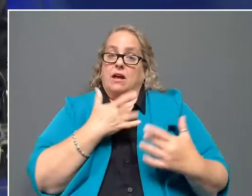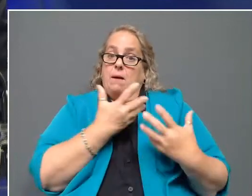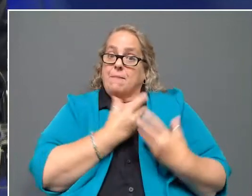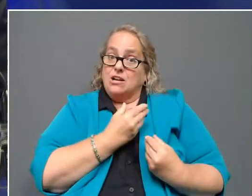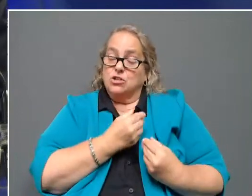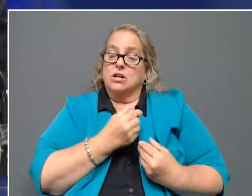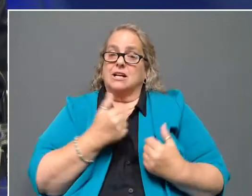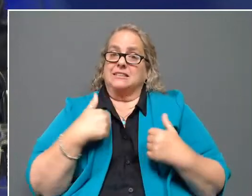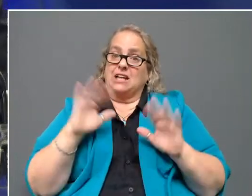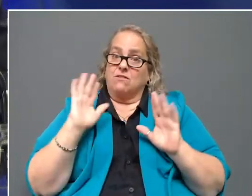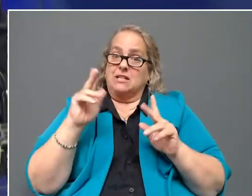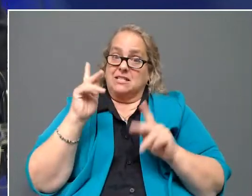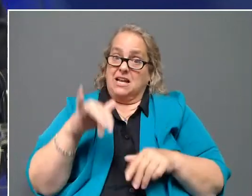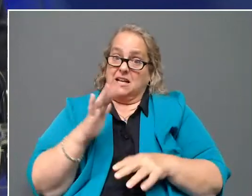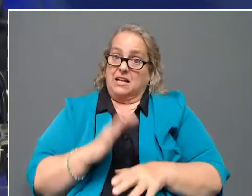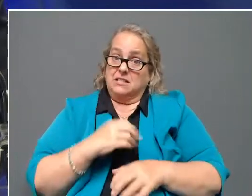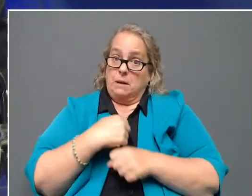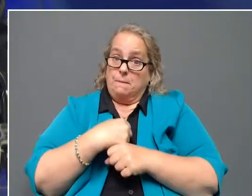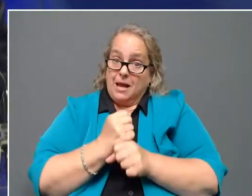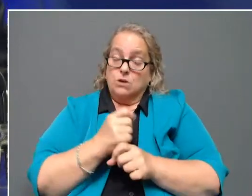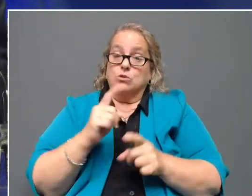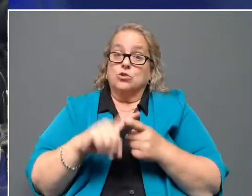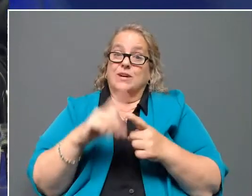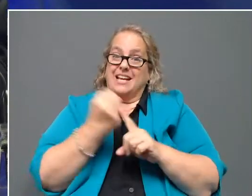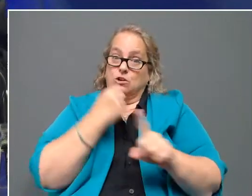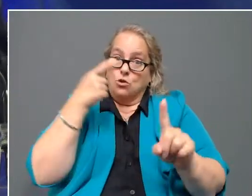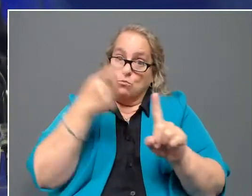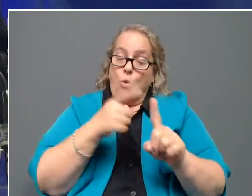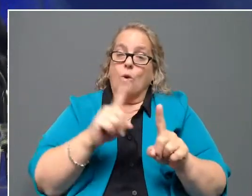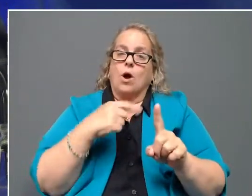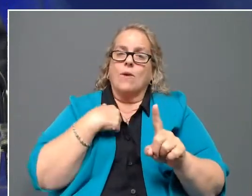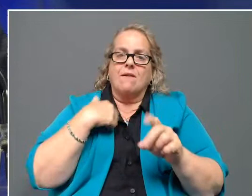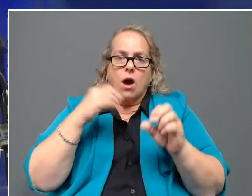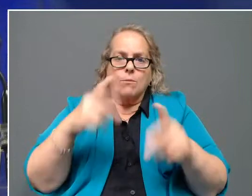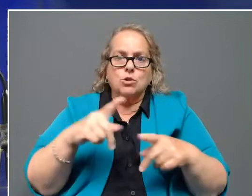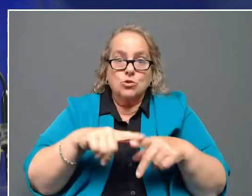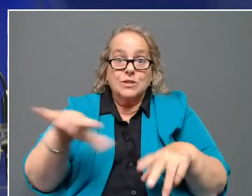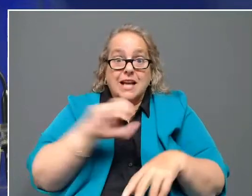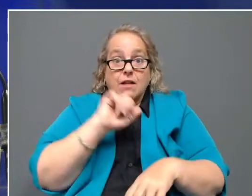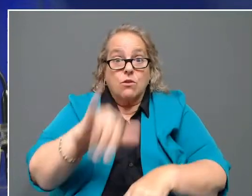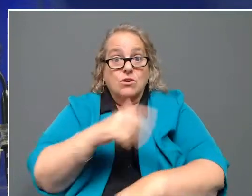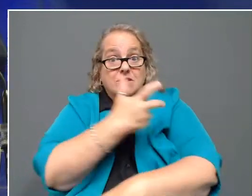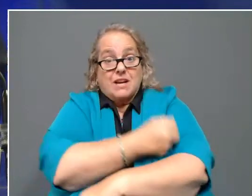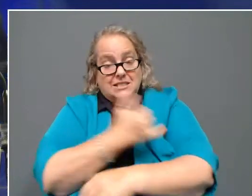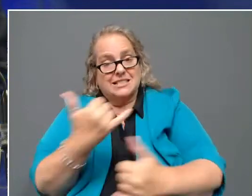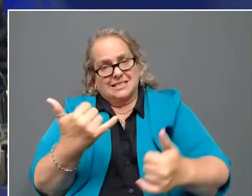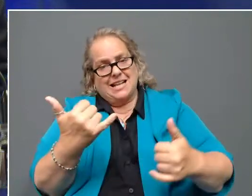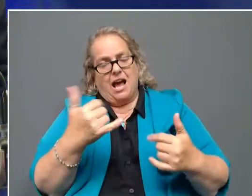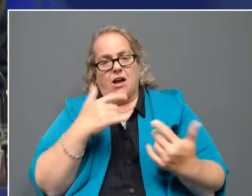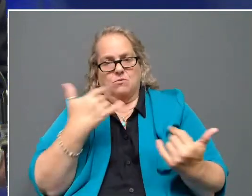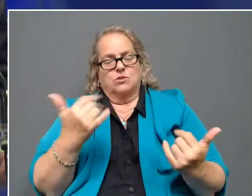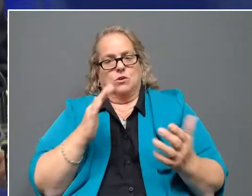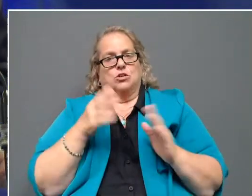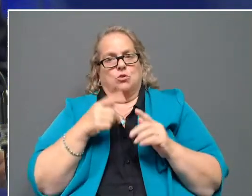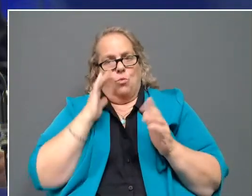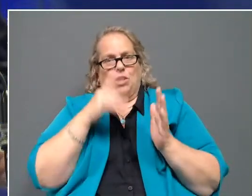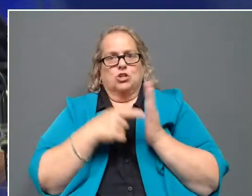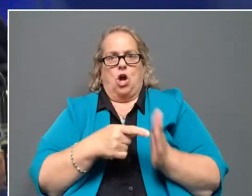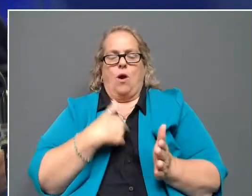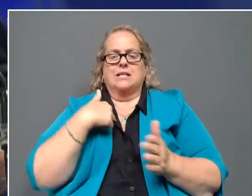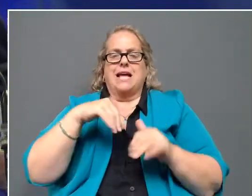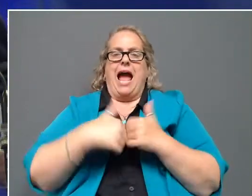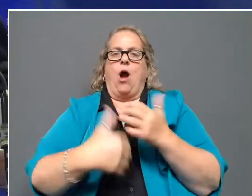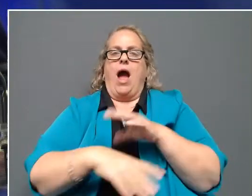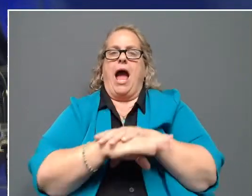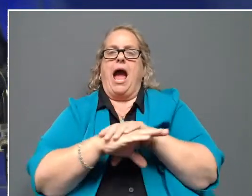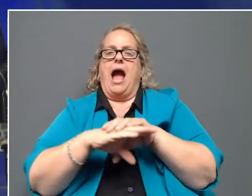point where we have the opportunity to take those vaccines is leading us out of this pandemic. Now, the threat is still